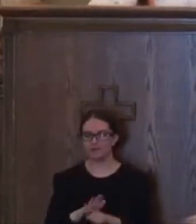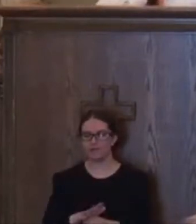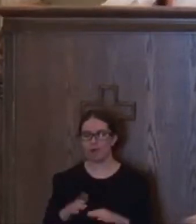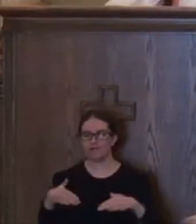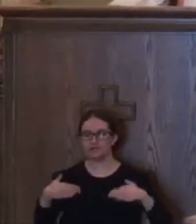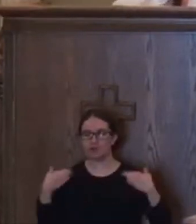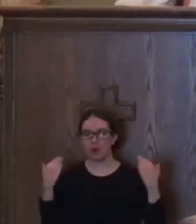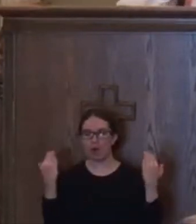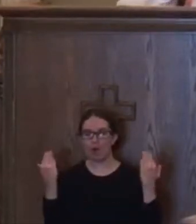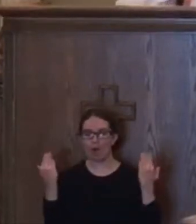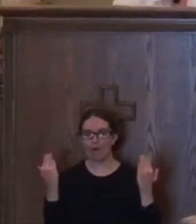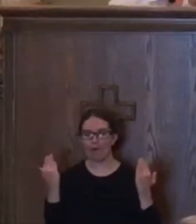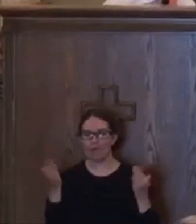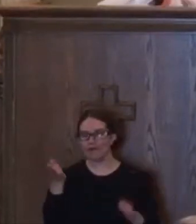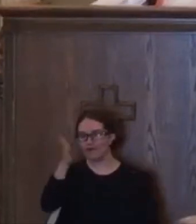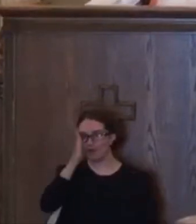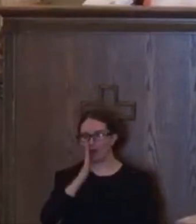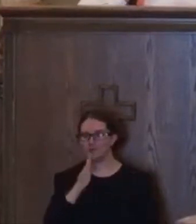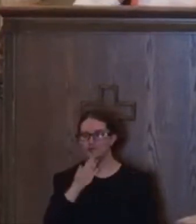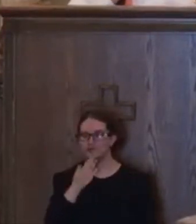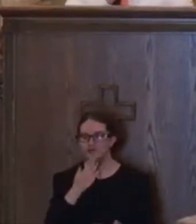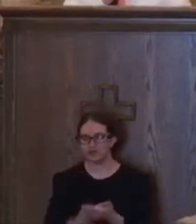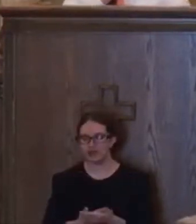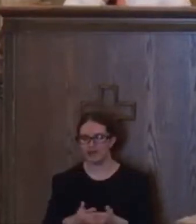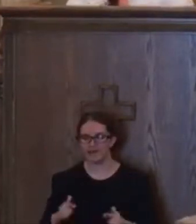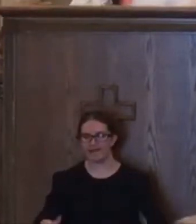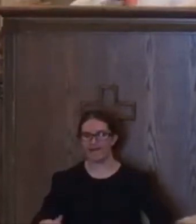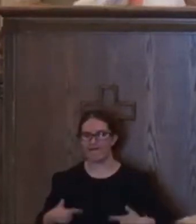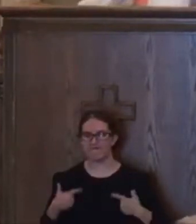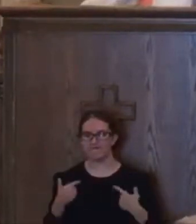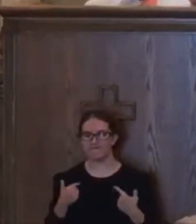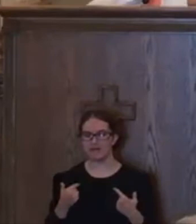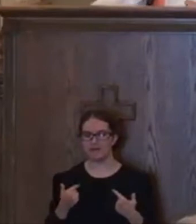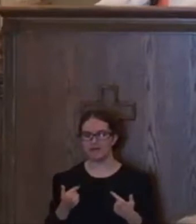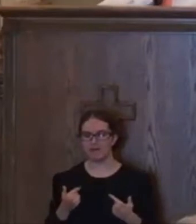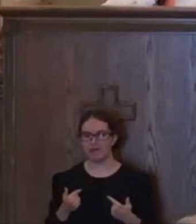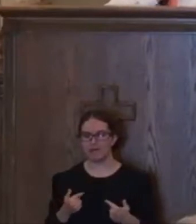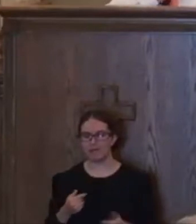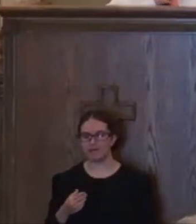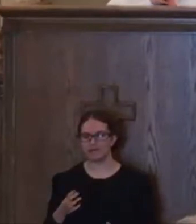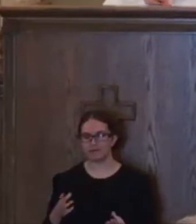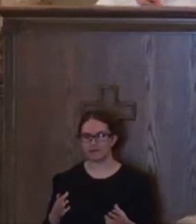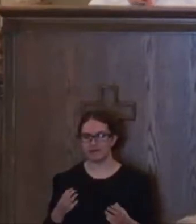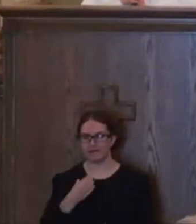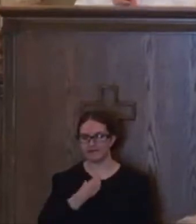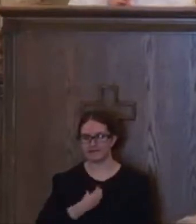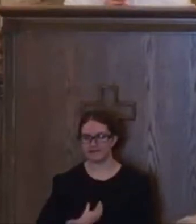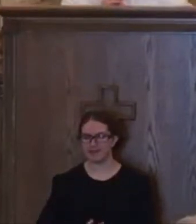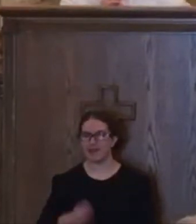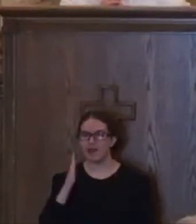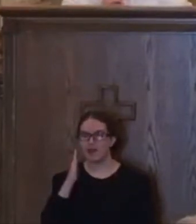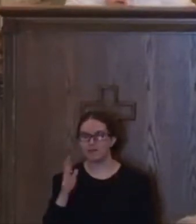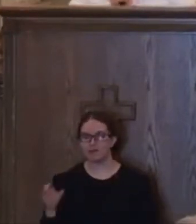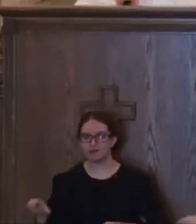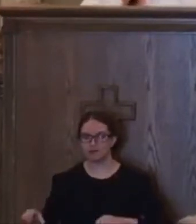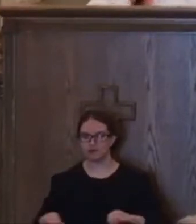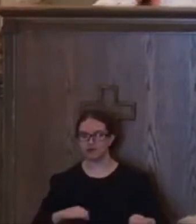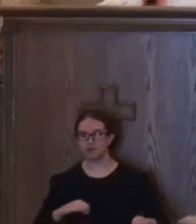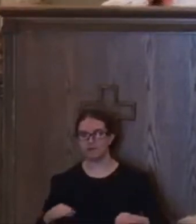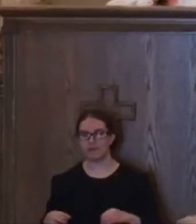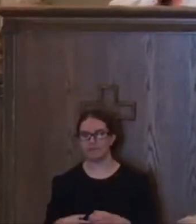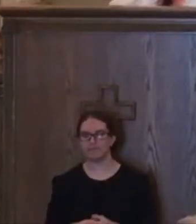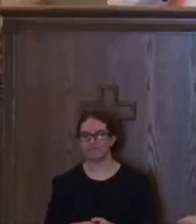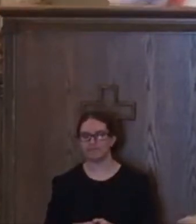joy. God wants to see you doing good in your life. And if it's something that's in his will, then he will do it.